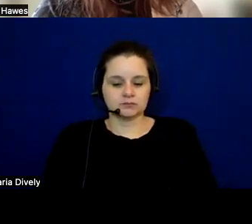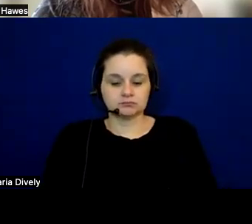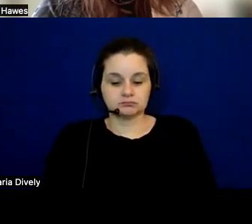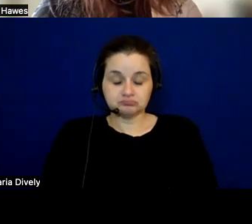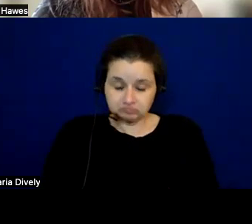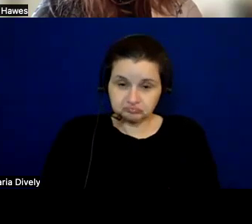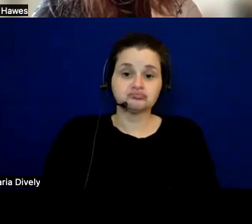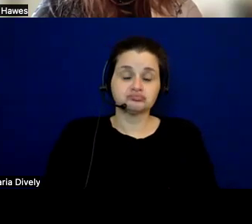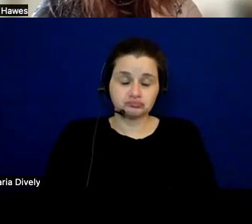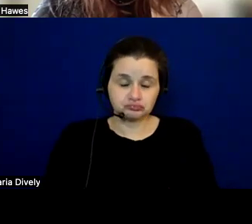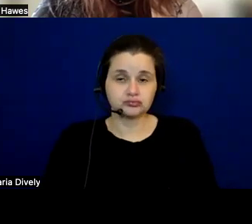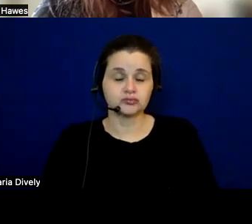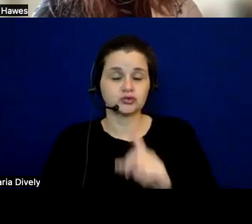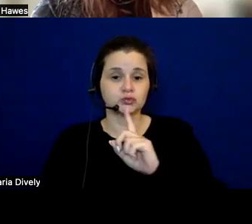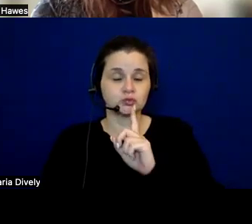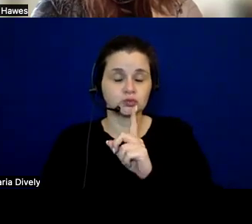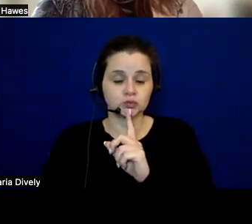sure. So